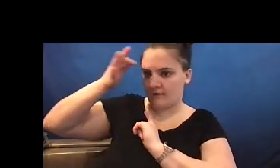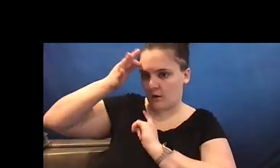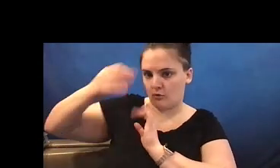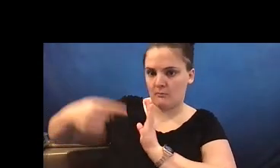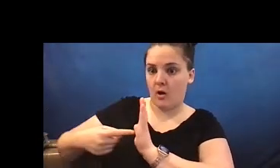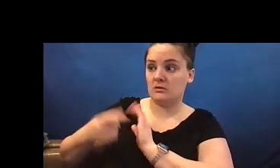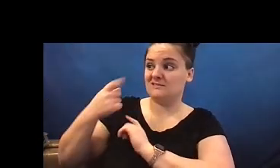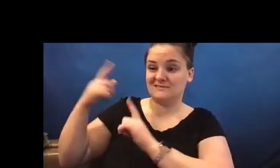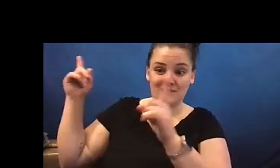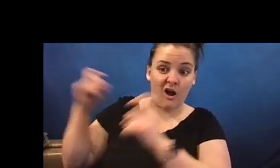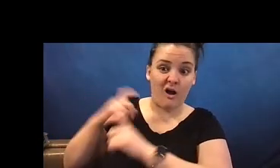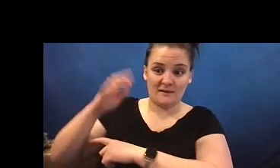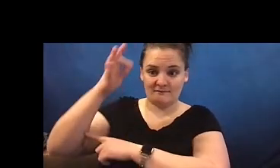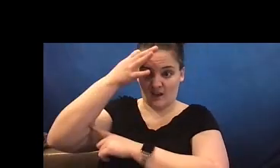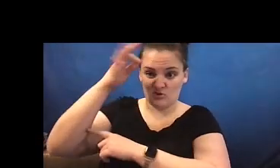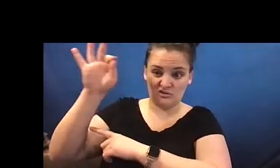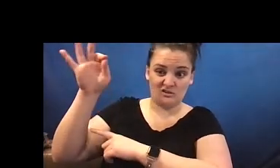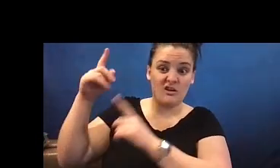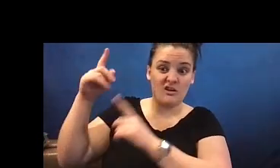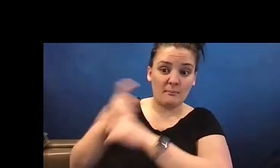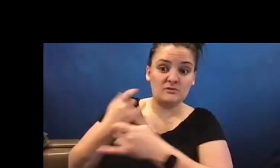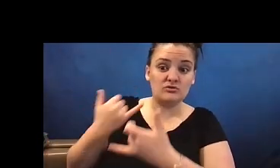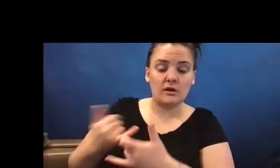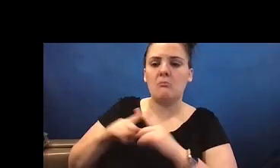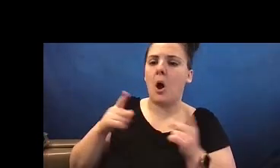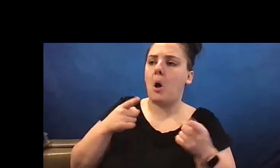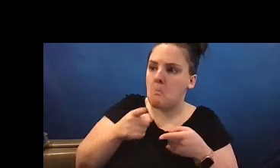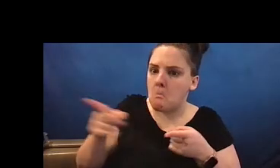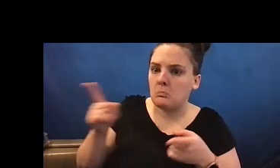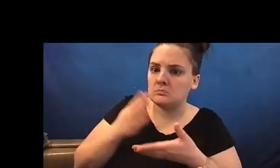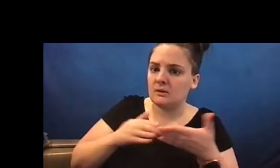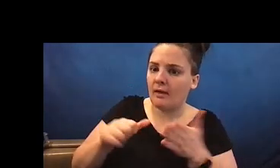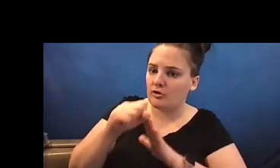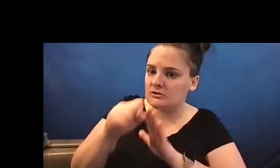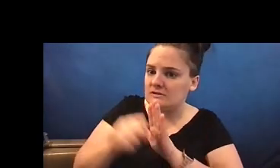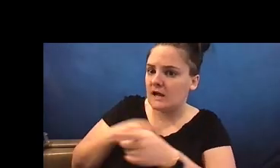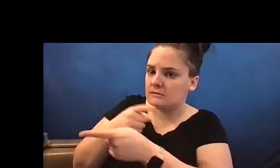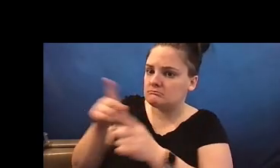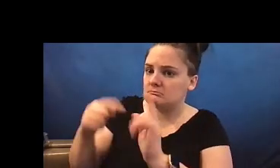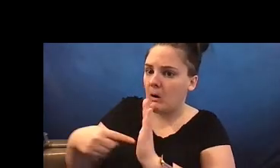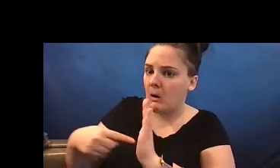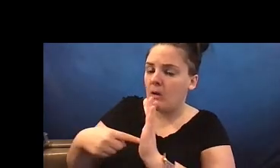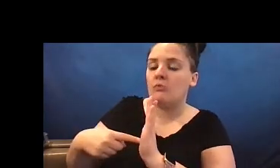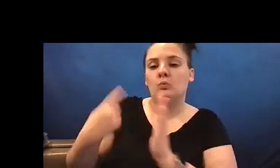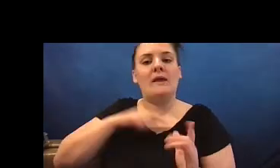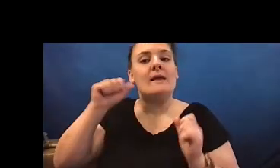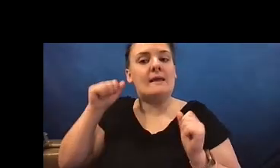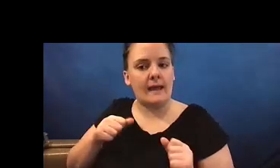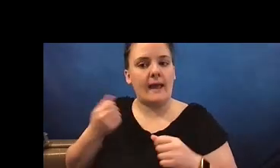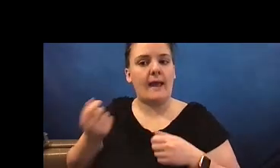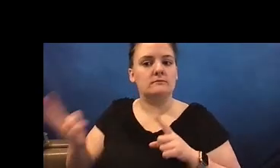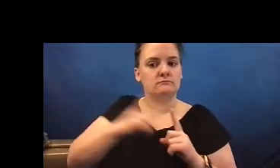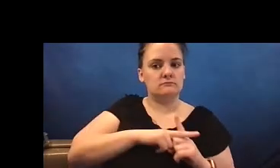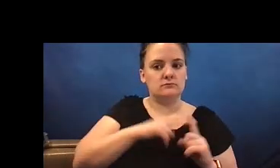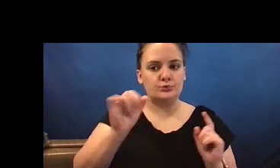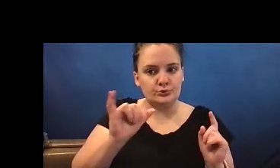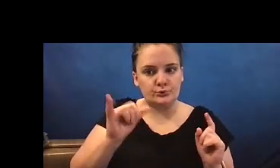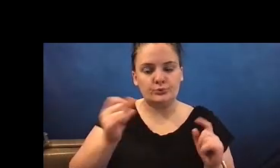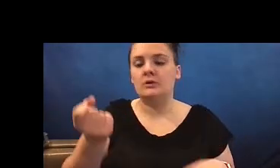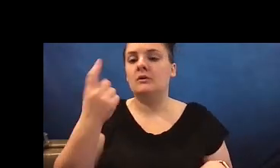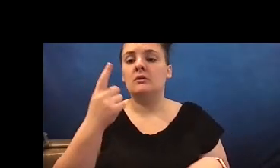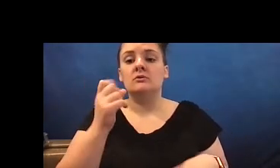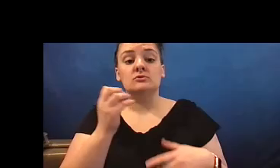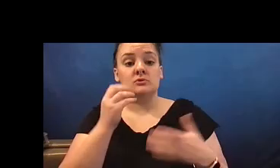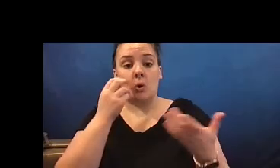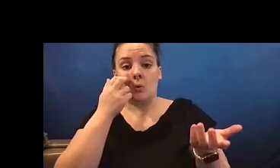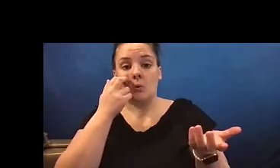it is right now in healthcare, there are models that Colorado can pursue. So I think always in partnership with